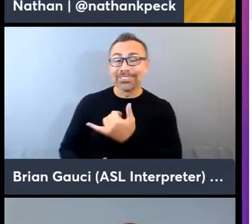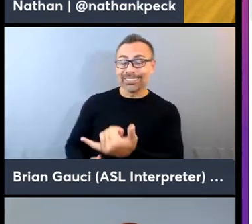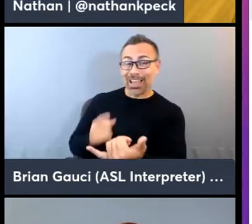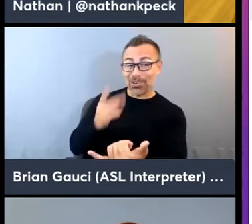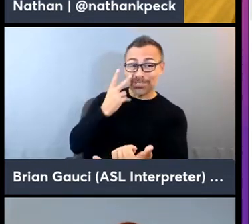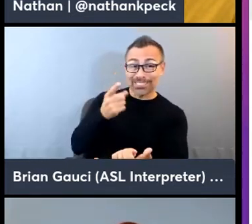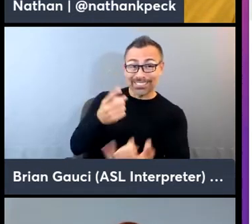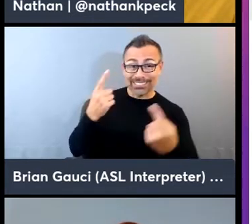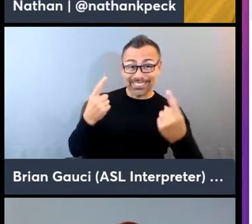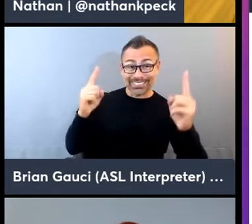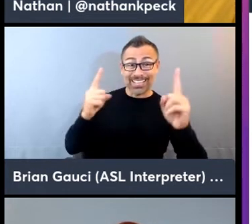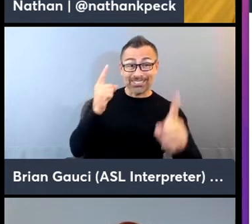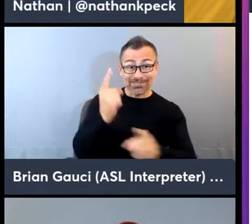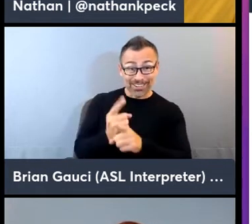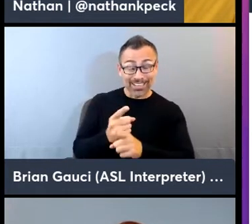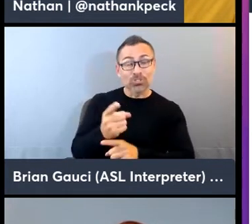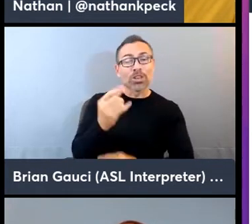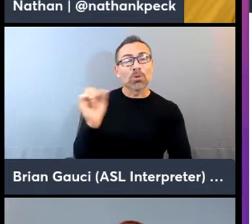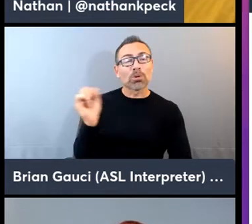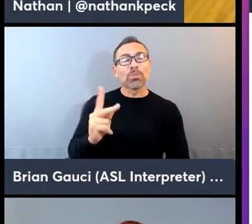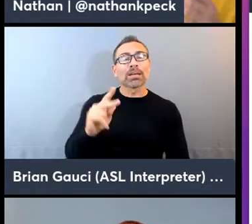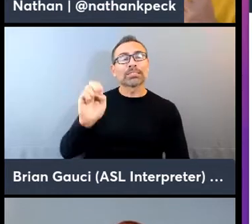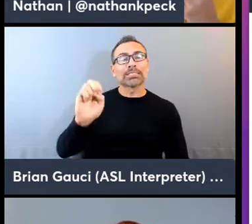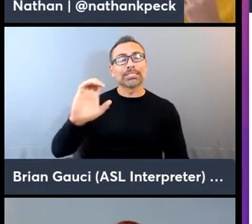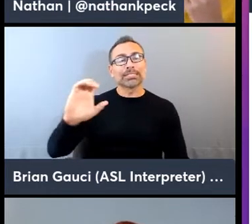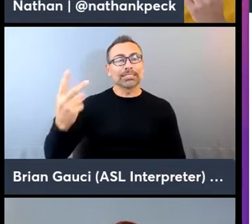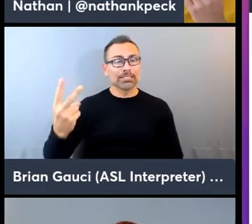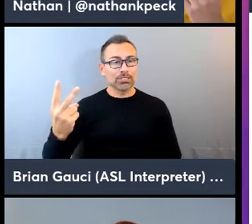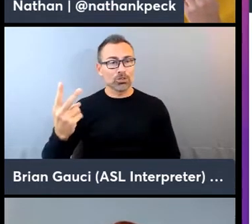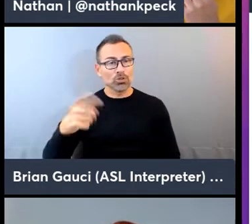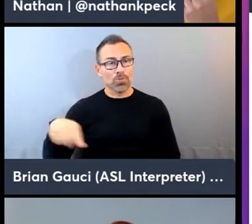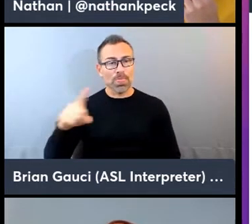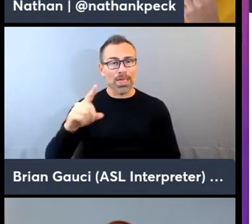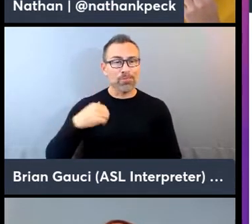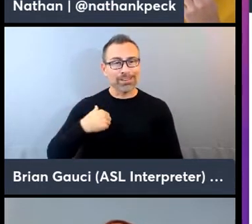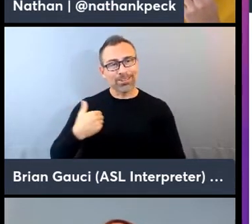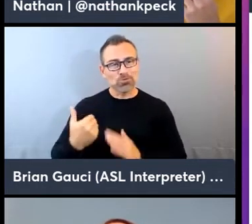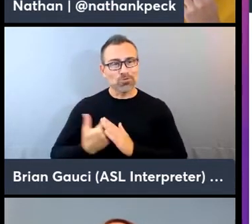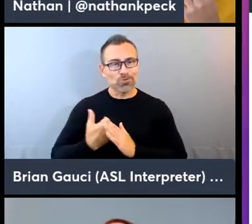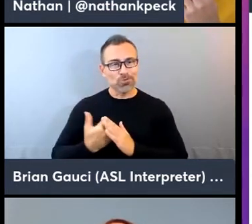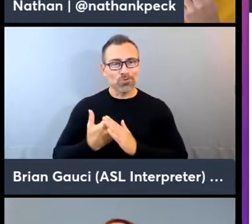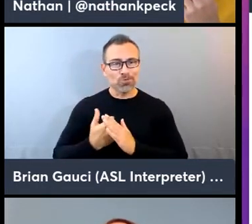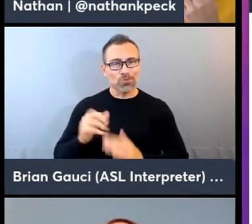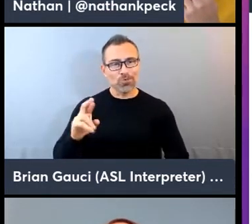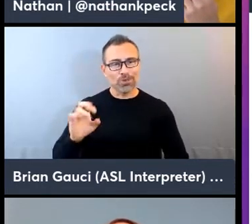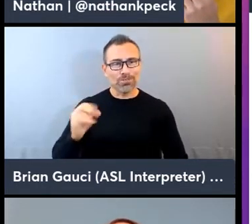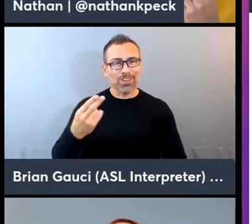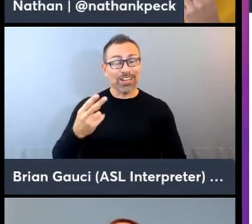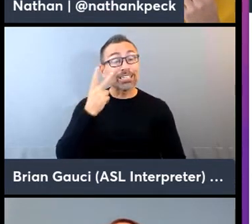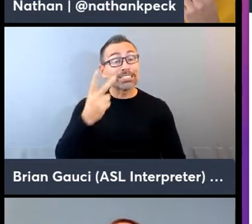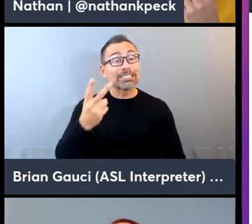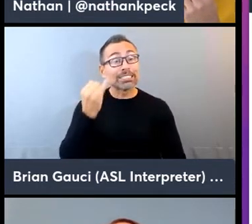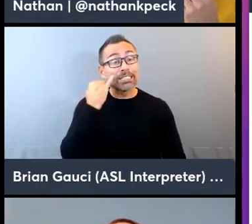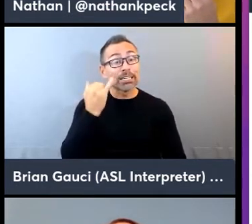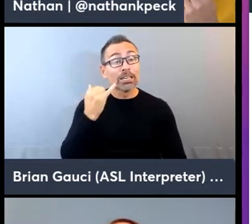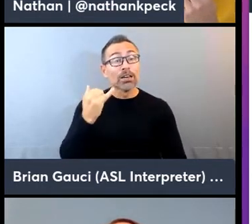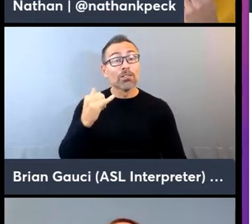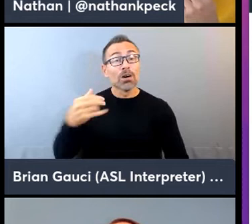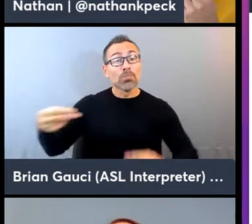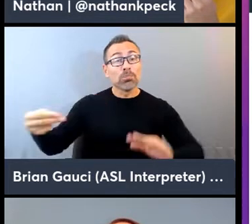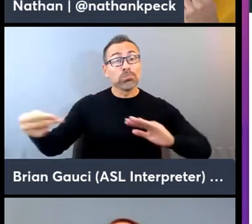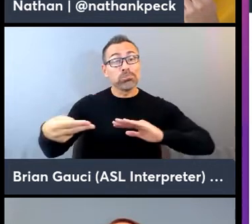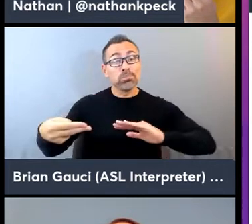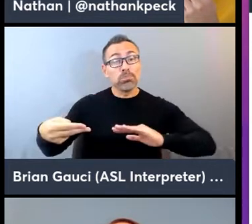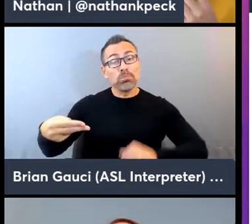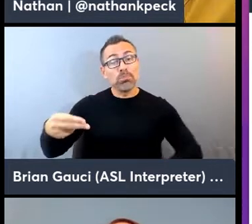EC2, right? Do like a quick little refresh, and let's see if port 22 is still open or not for this particular